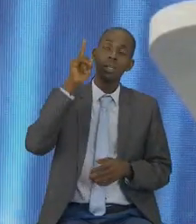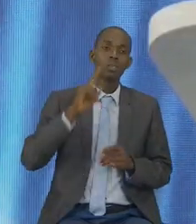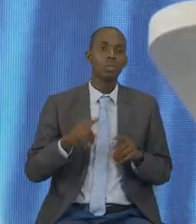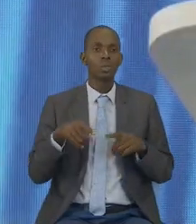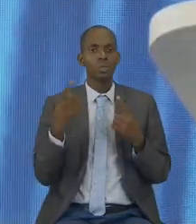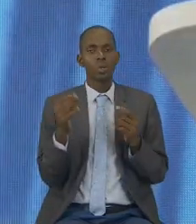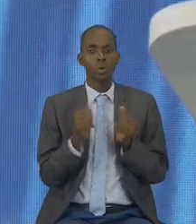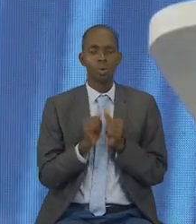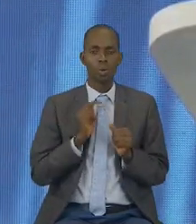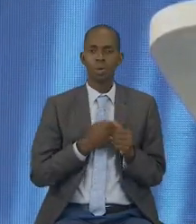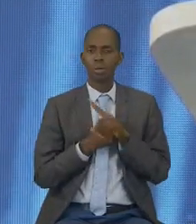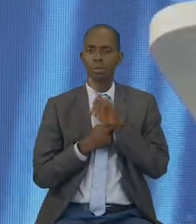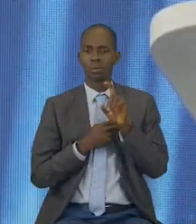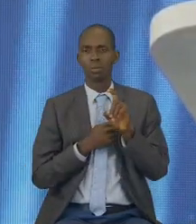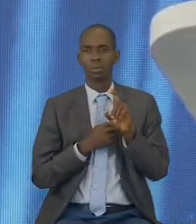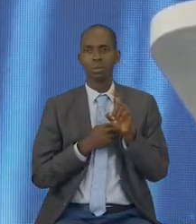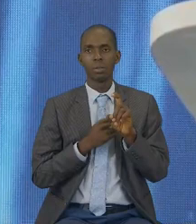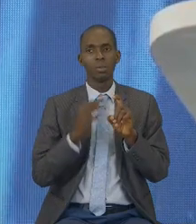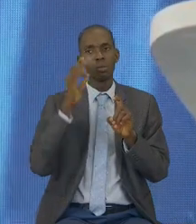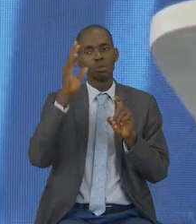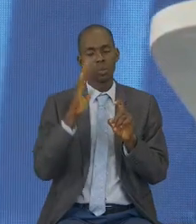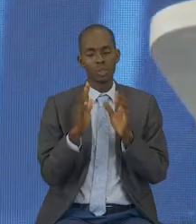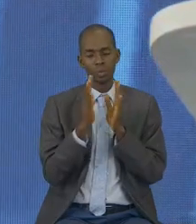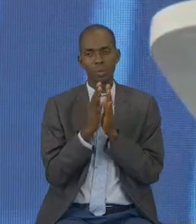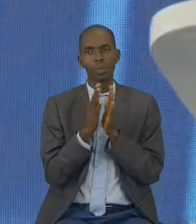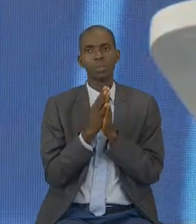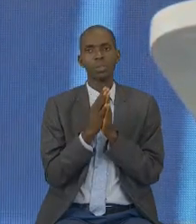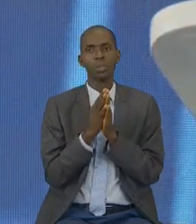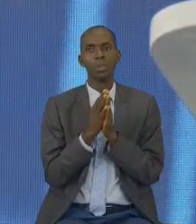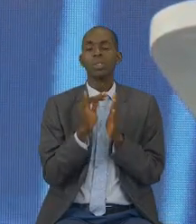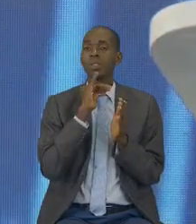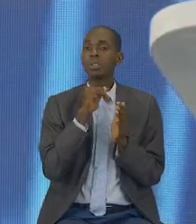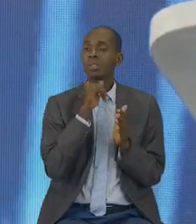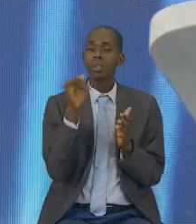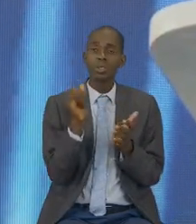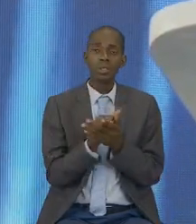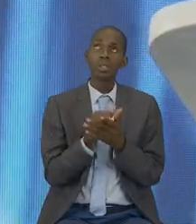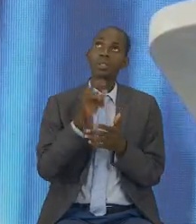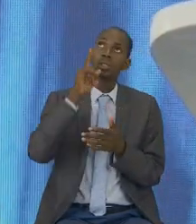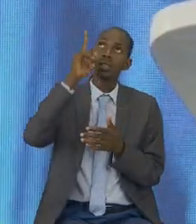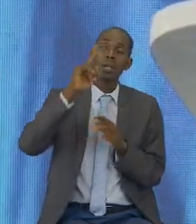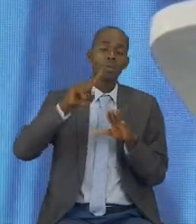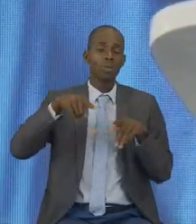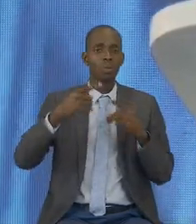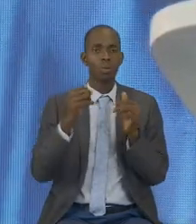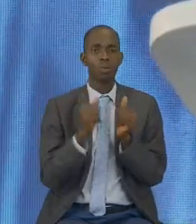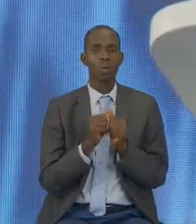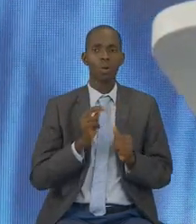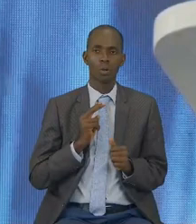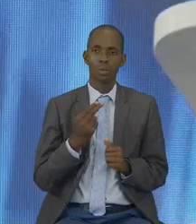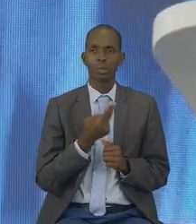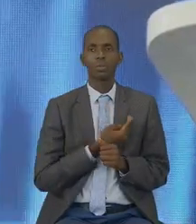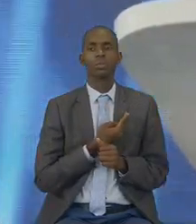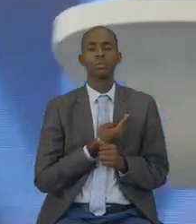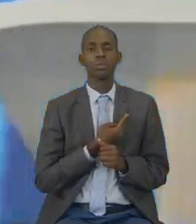goest with us? Pastoral prayer. Is it not that thou goest with